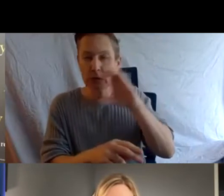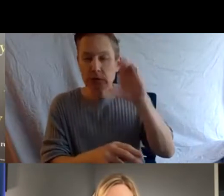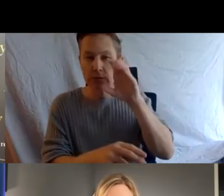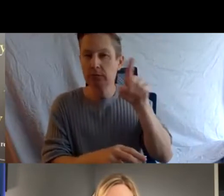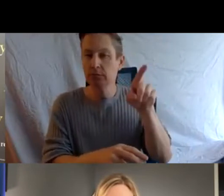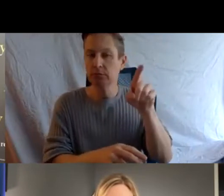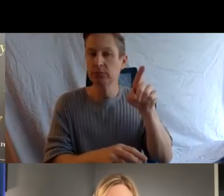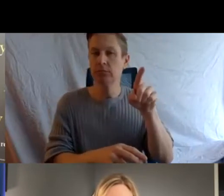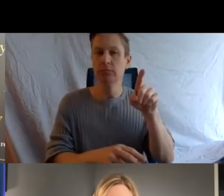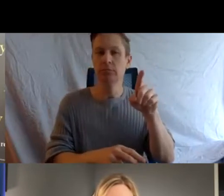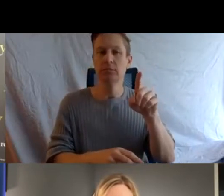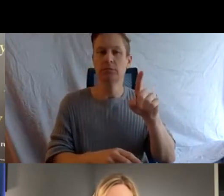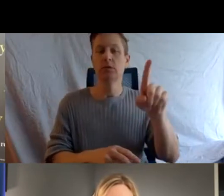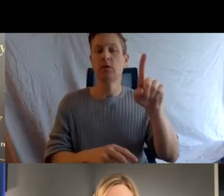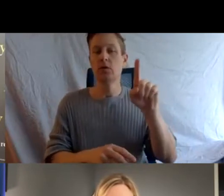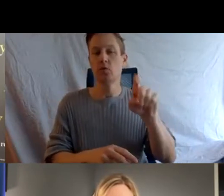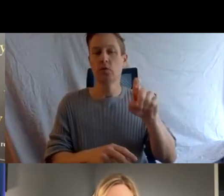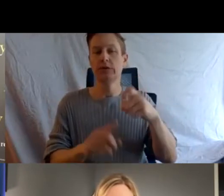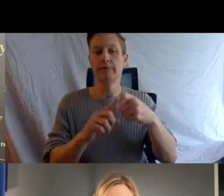Was a question that came in.